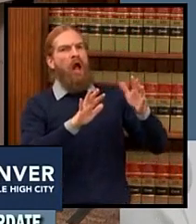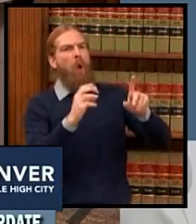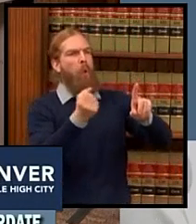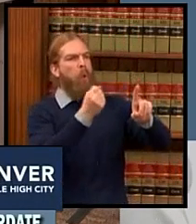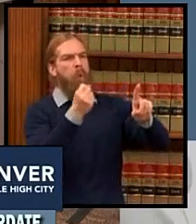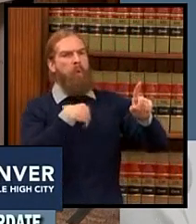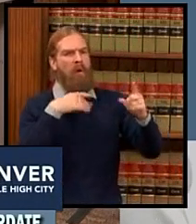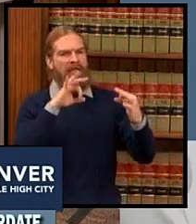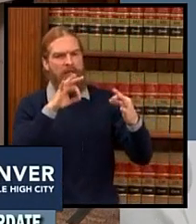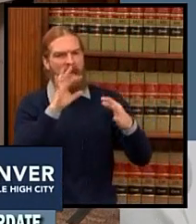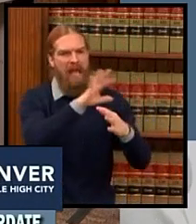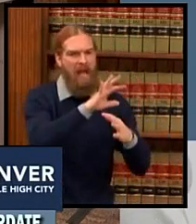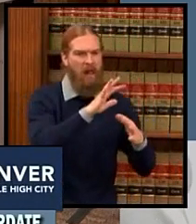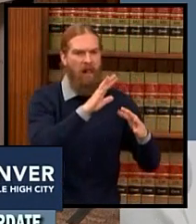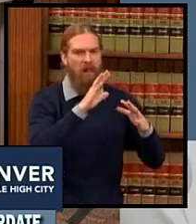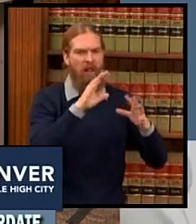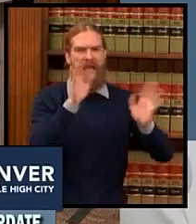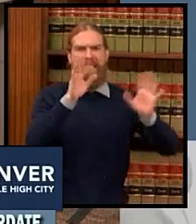mute your phones, please.